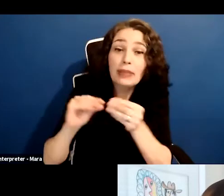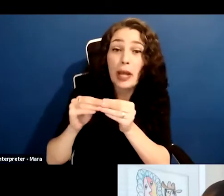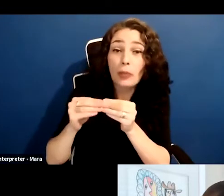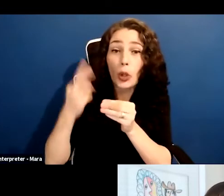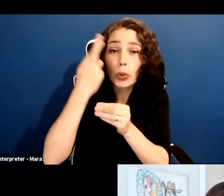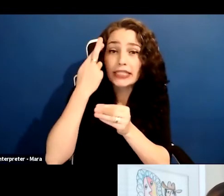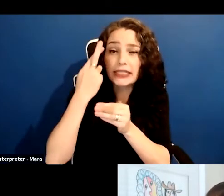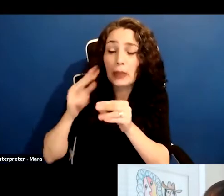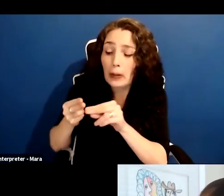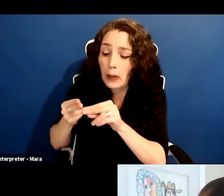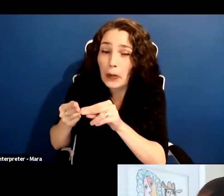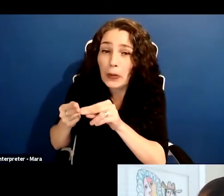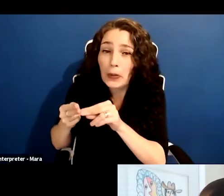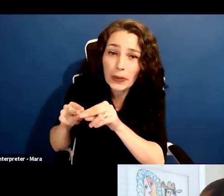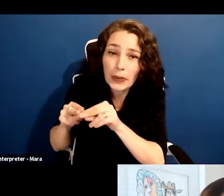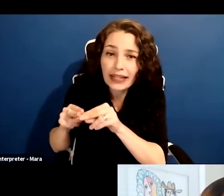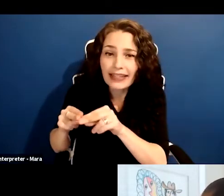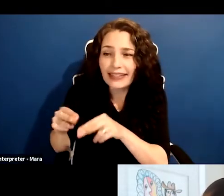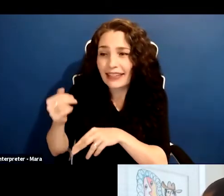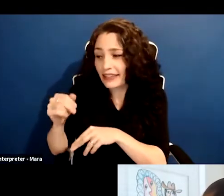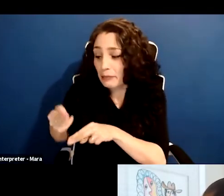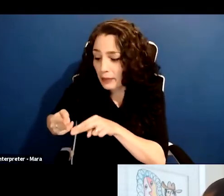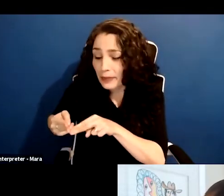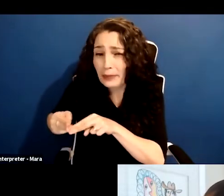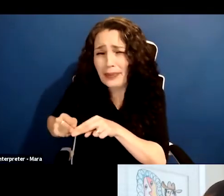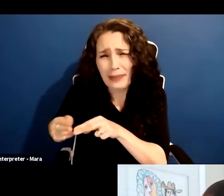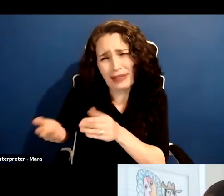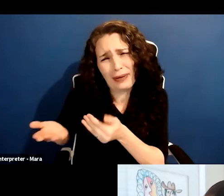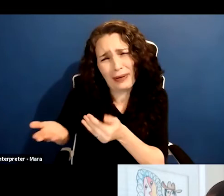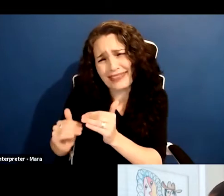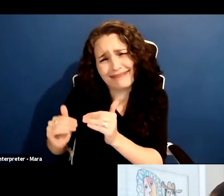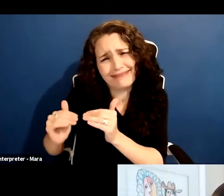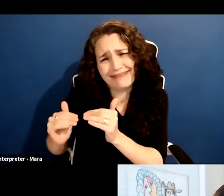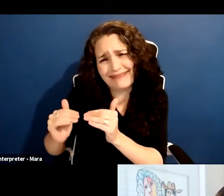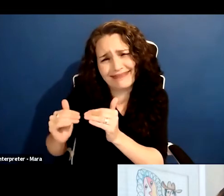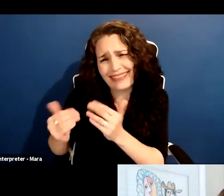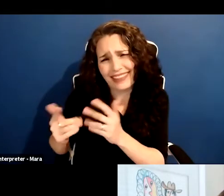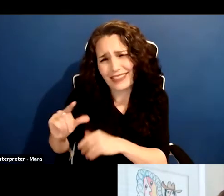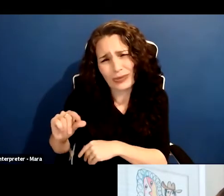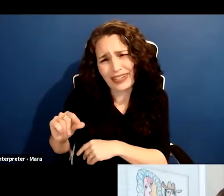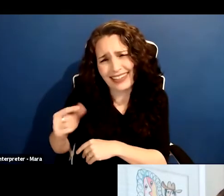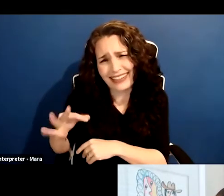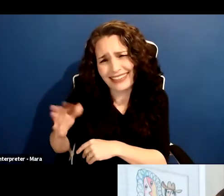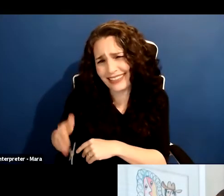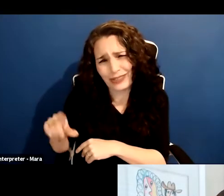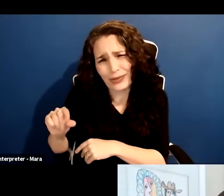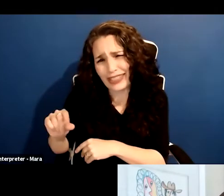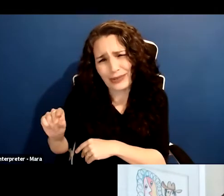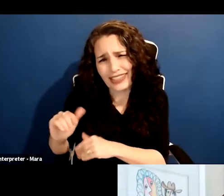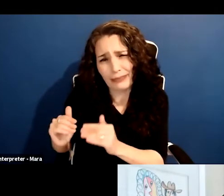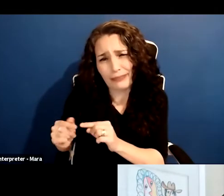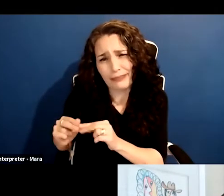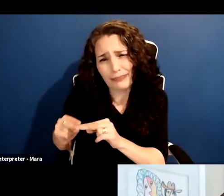it was up, and if we even call it up, it's about the same 2020 was to 2019. It was a difficult